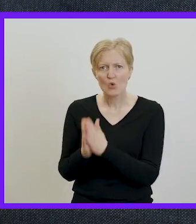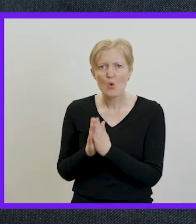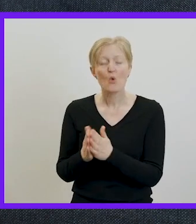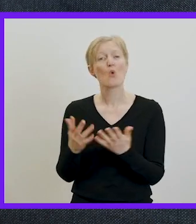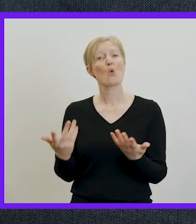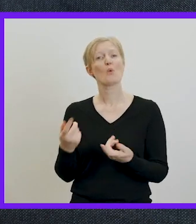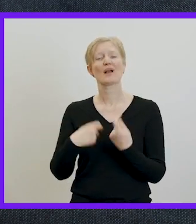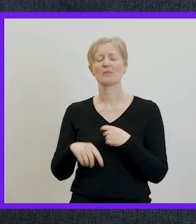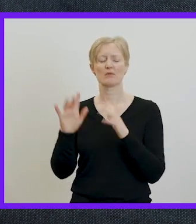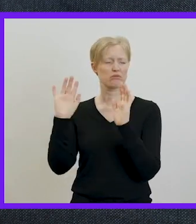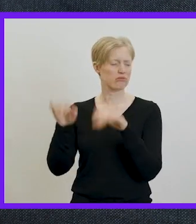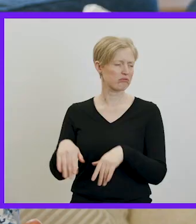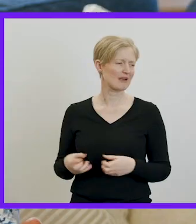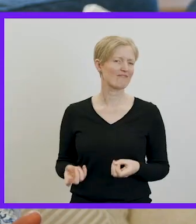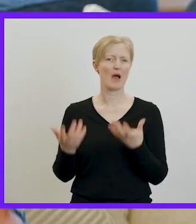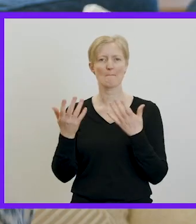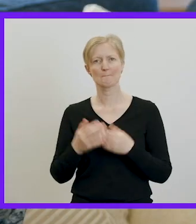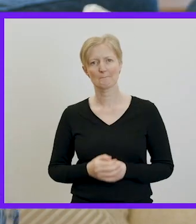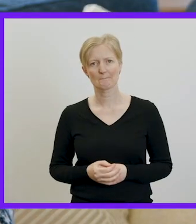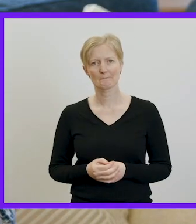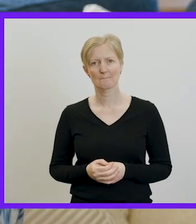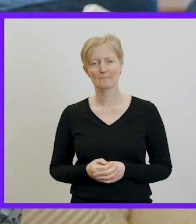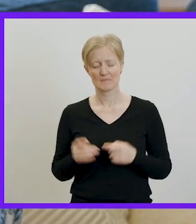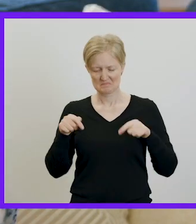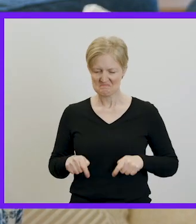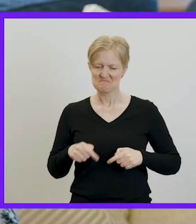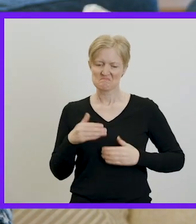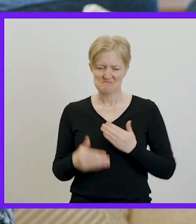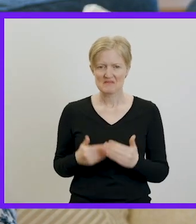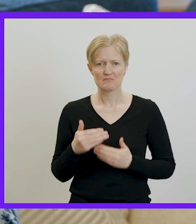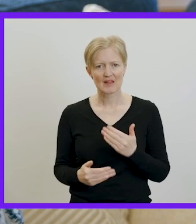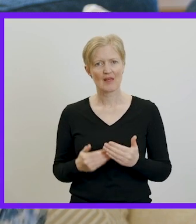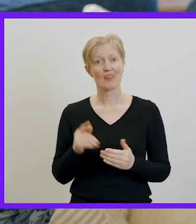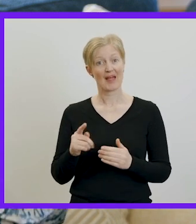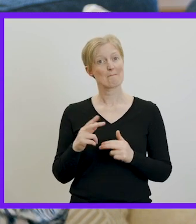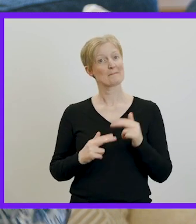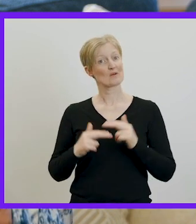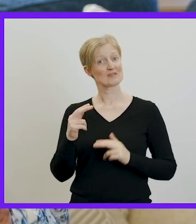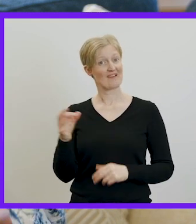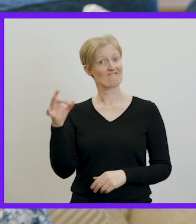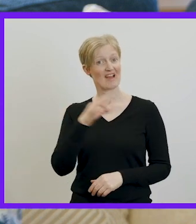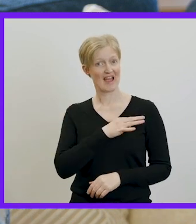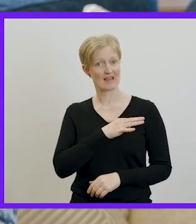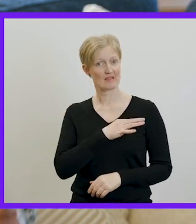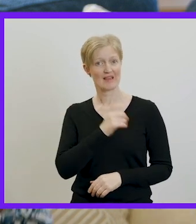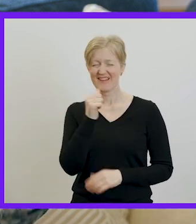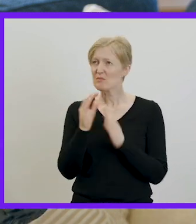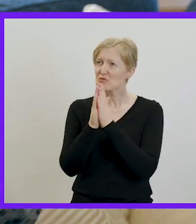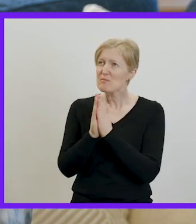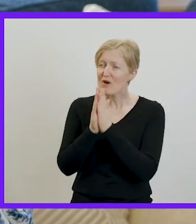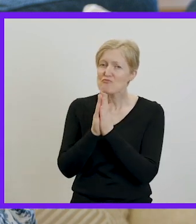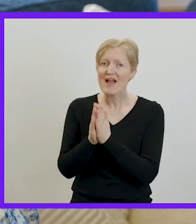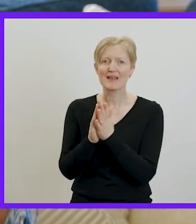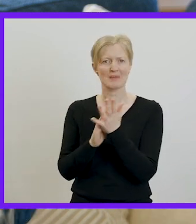got discouraged and given up? You see, persistence builds faith. When we keep on praying, what we're saying is, God,